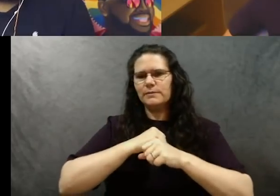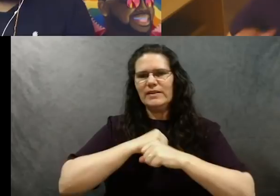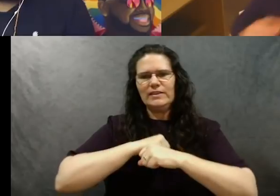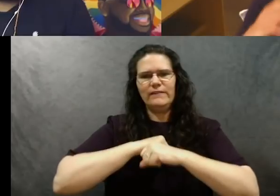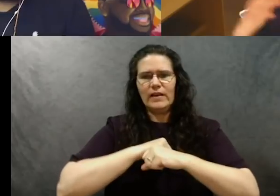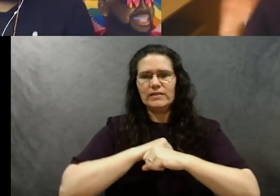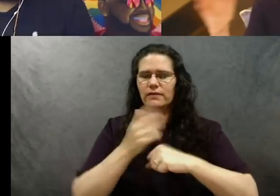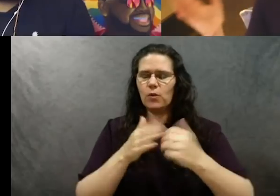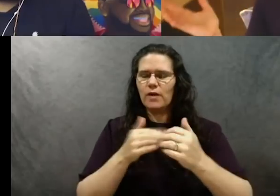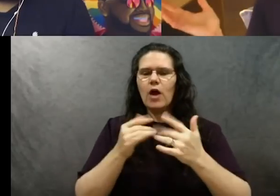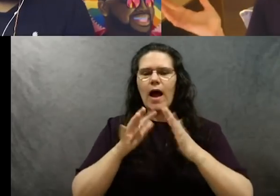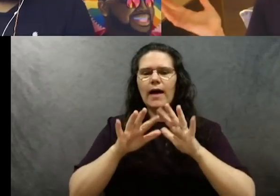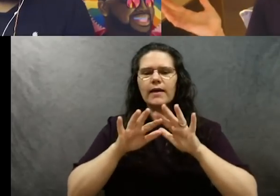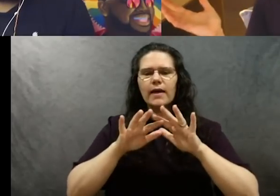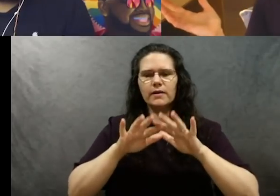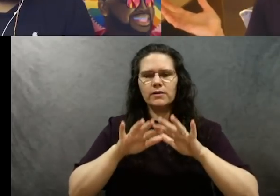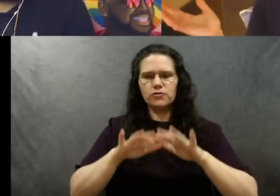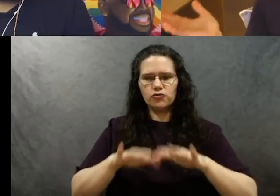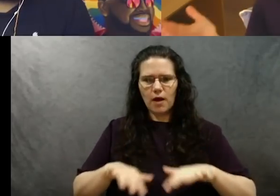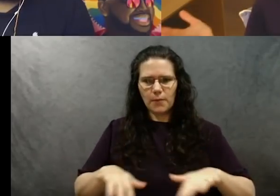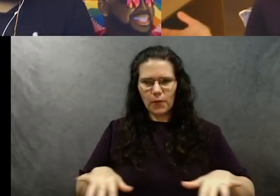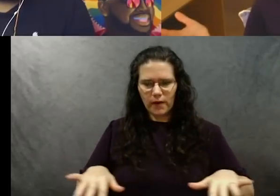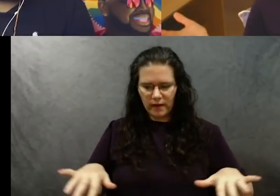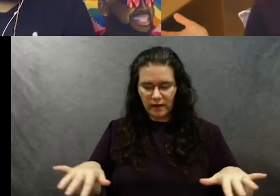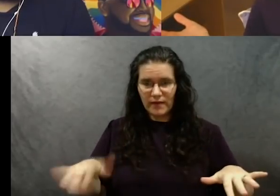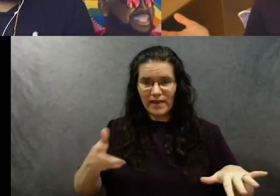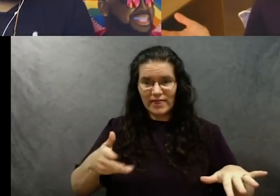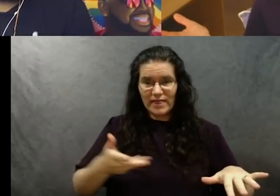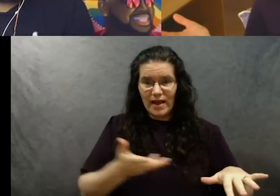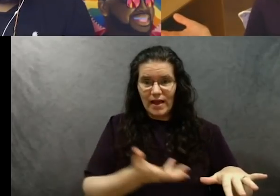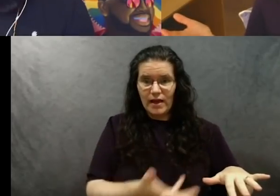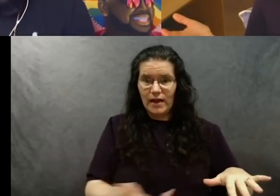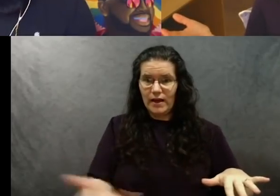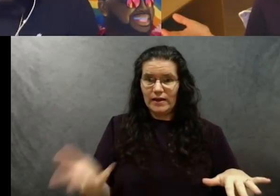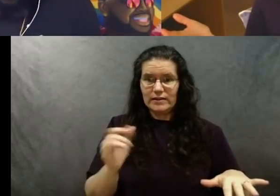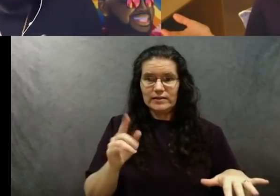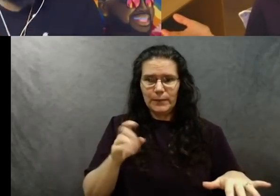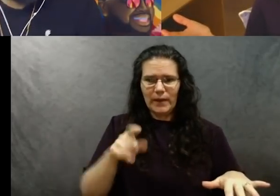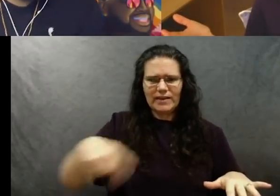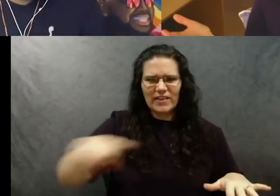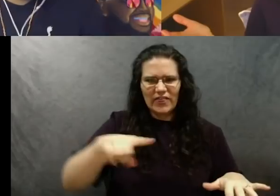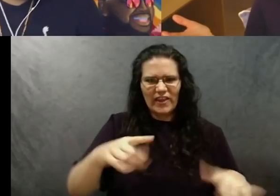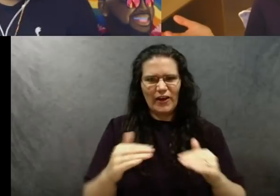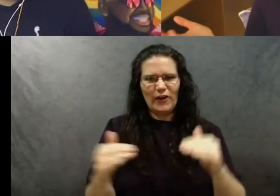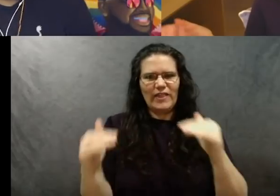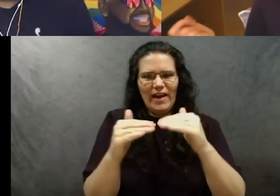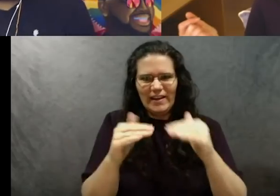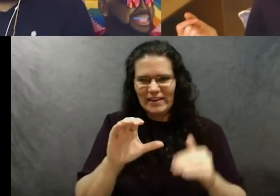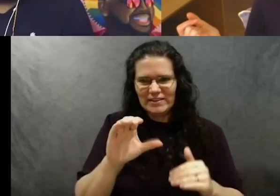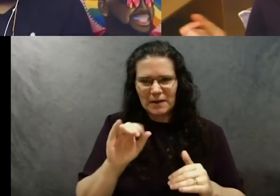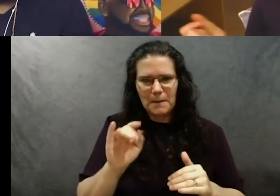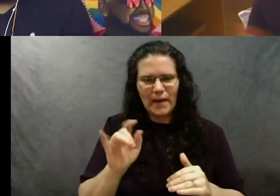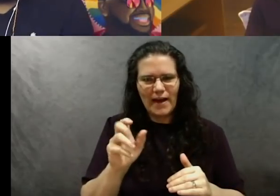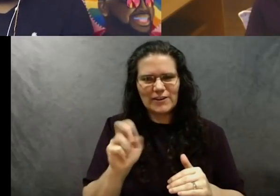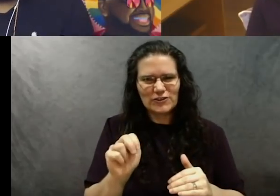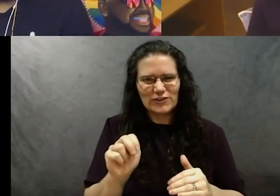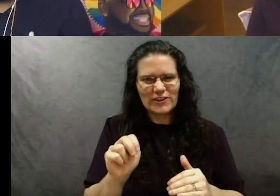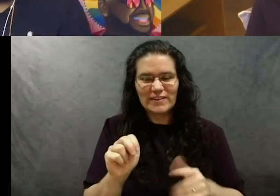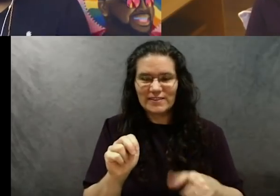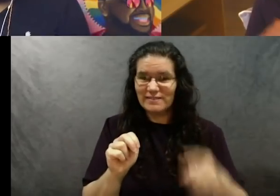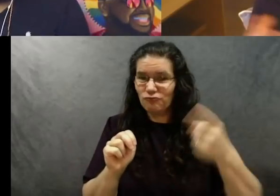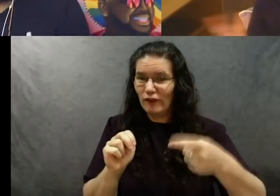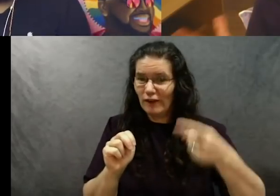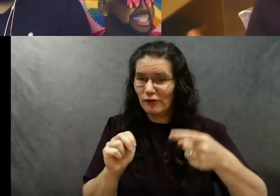can drop away. And then in the space that opens up, that is compassion. Yes, exactly. So in other words, your transmission